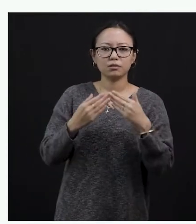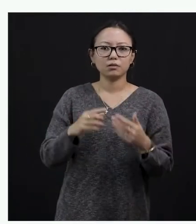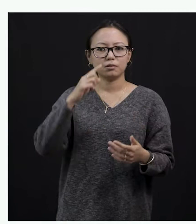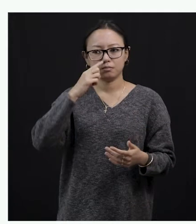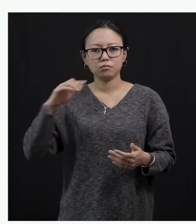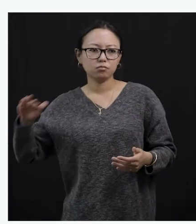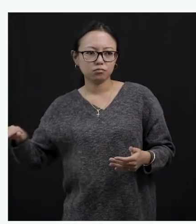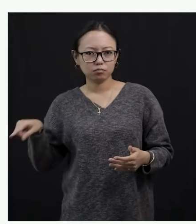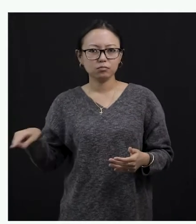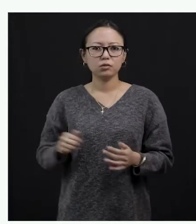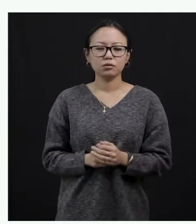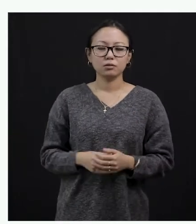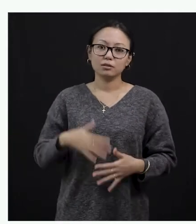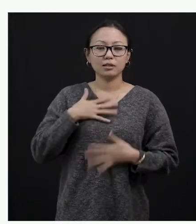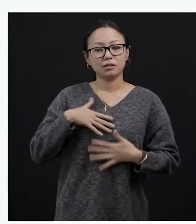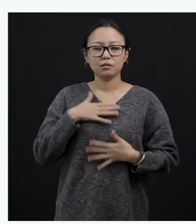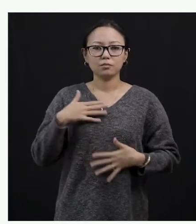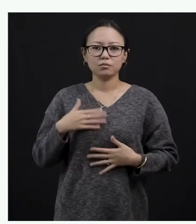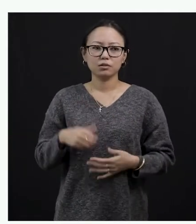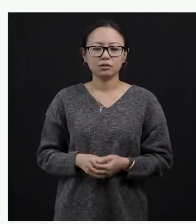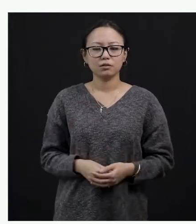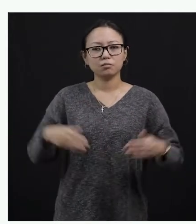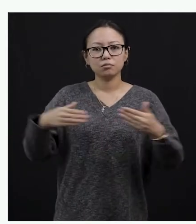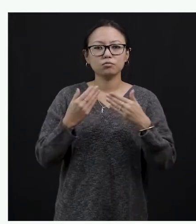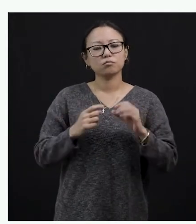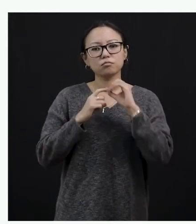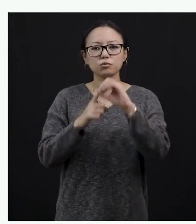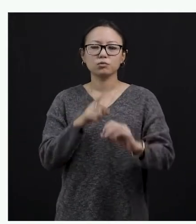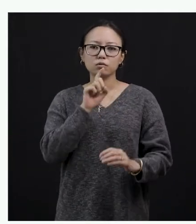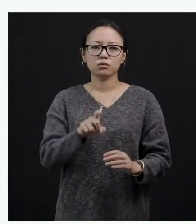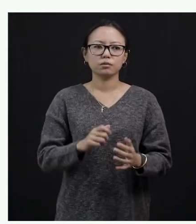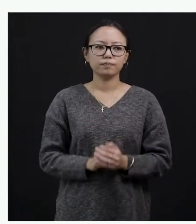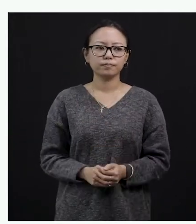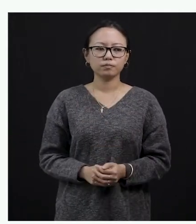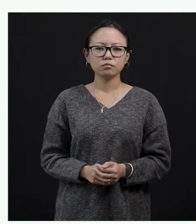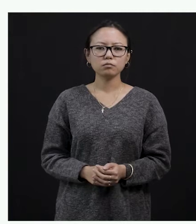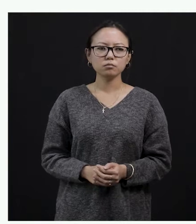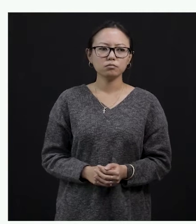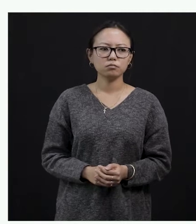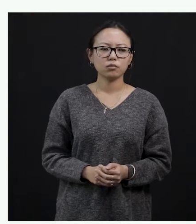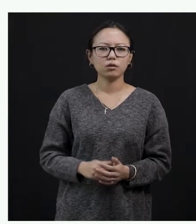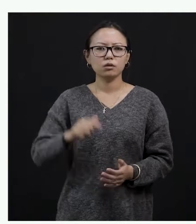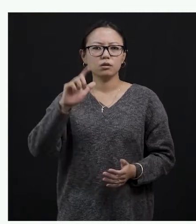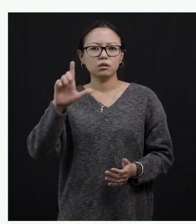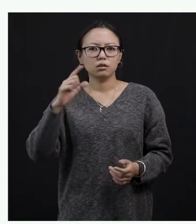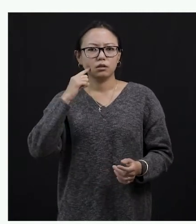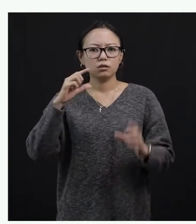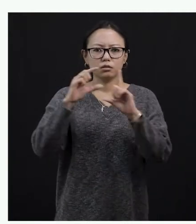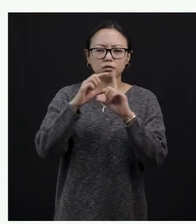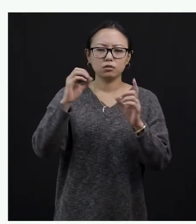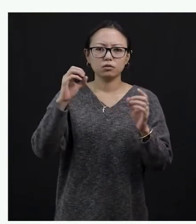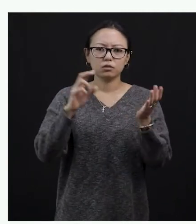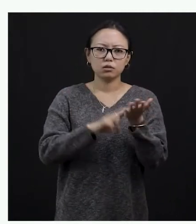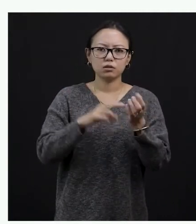her father. So that particular day, Lidong, she was staying at home and a postman came